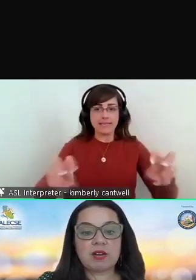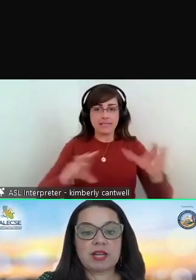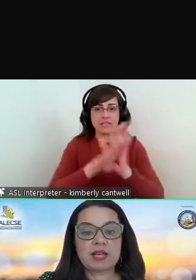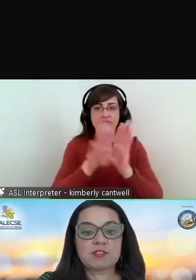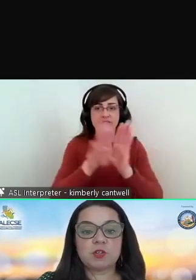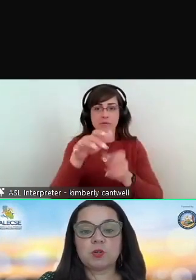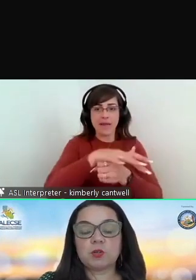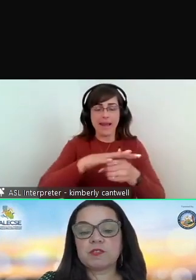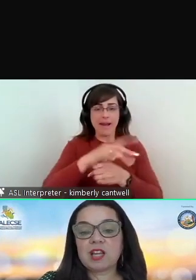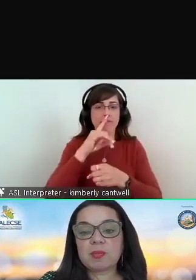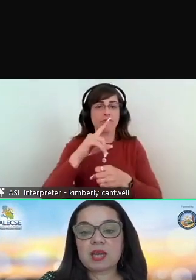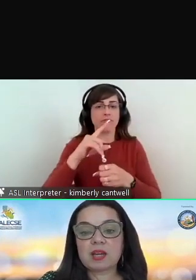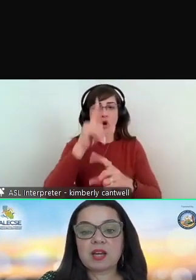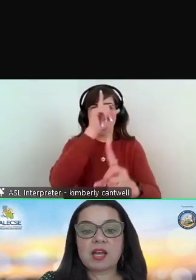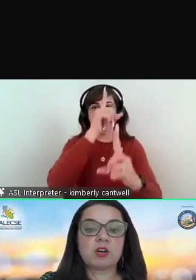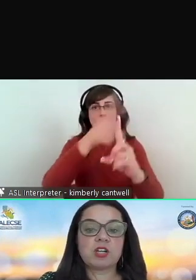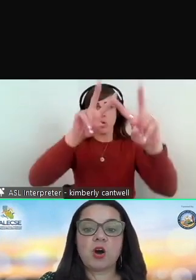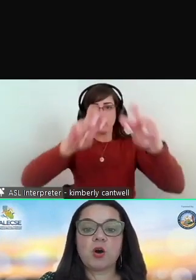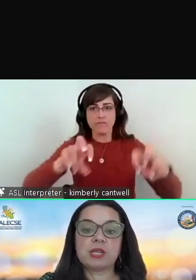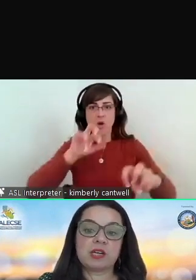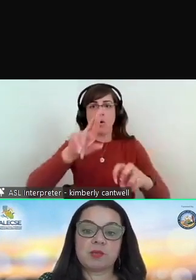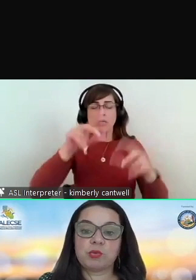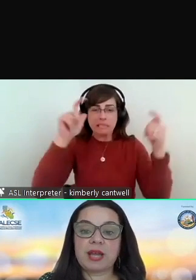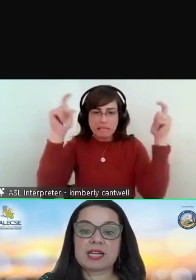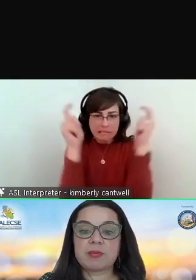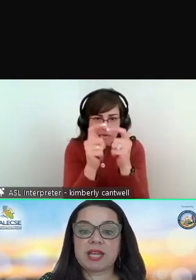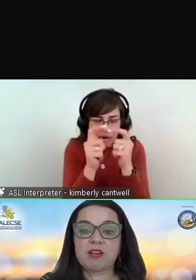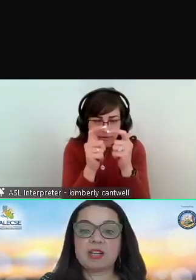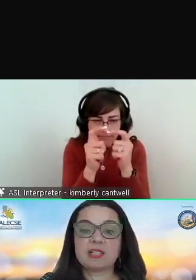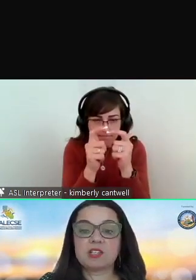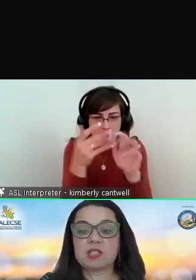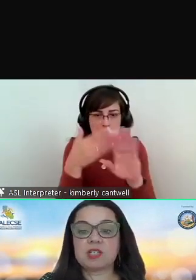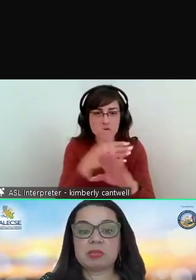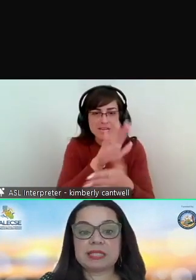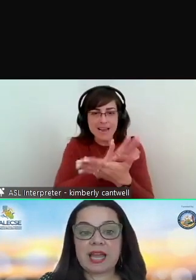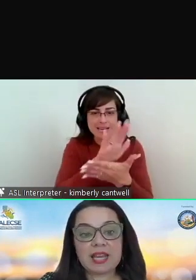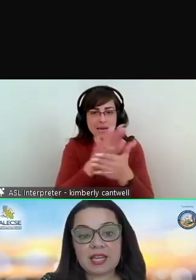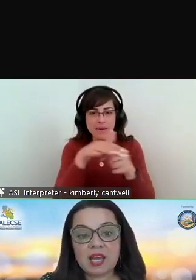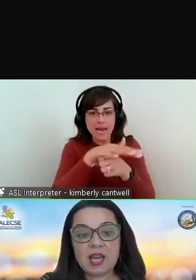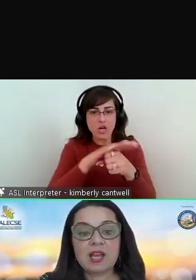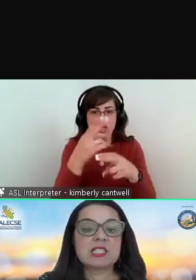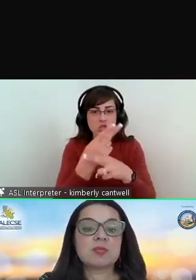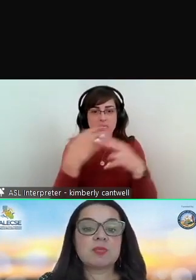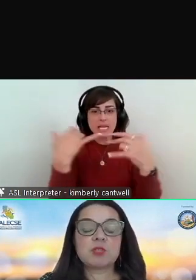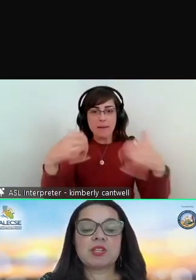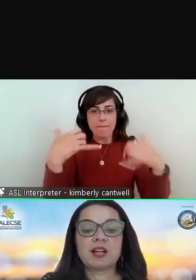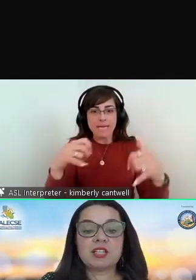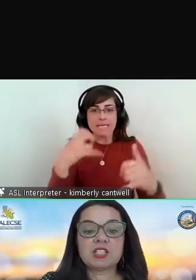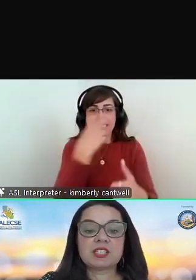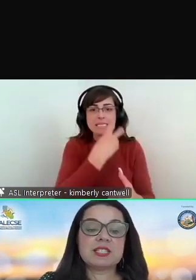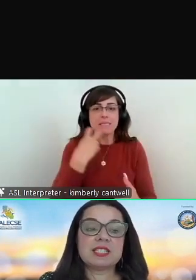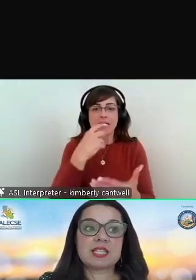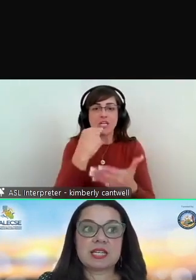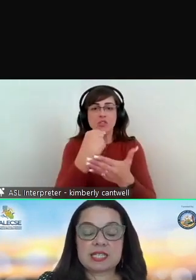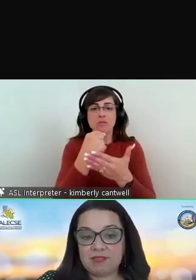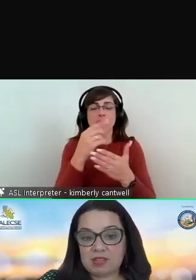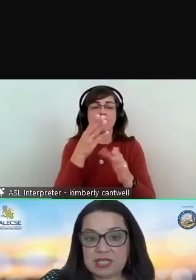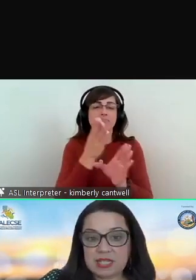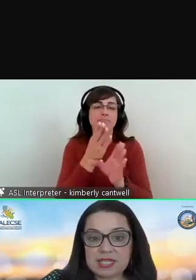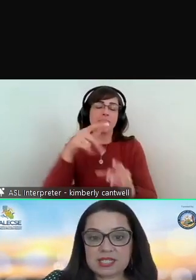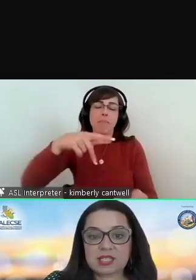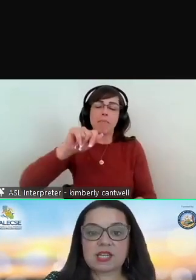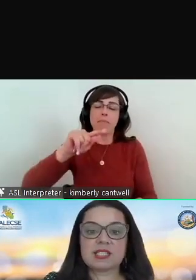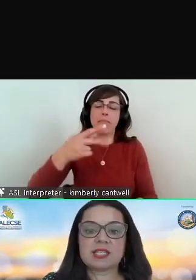developmental areas for goal development, or to hone in on pre-academic areas using play. Speech pathologists, Lindsay's going to dive